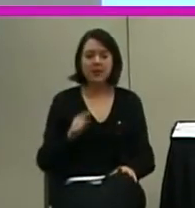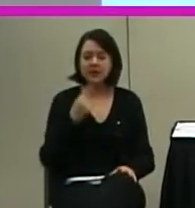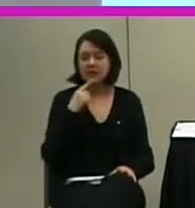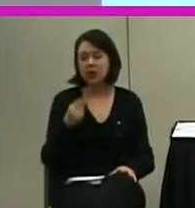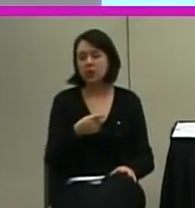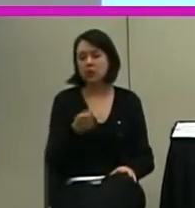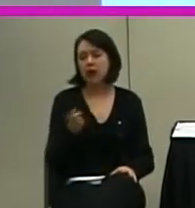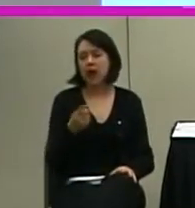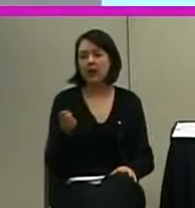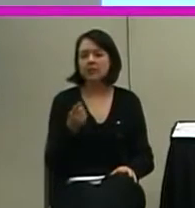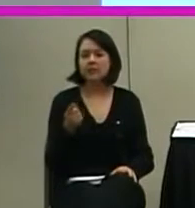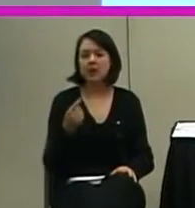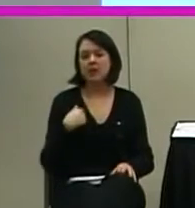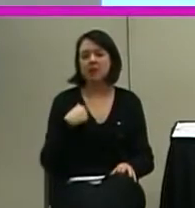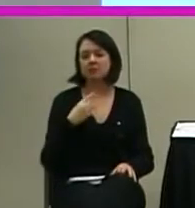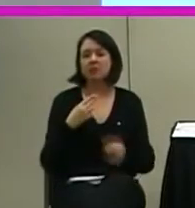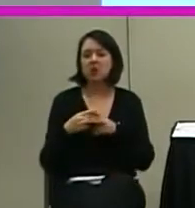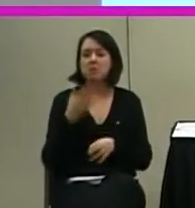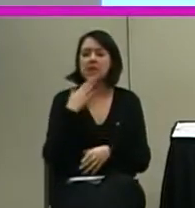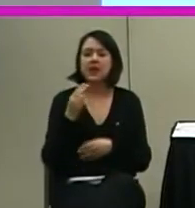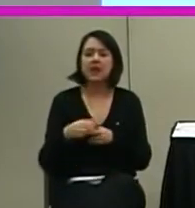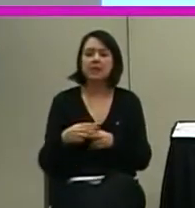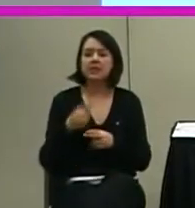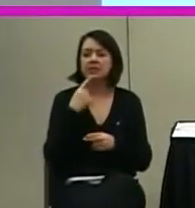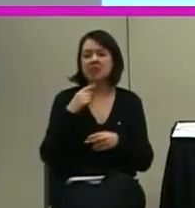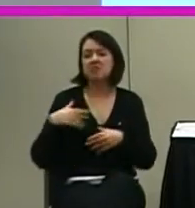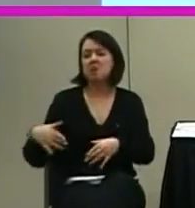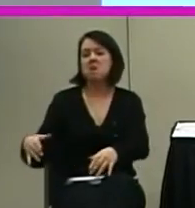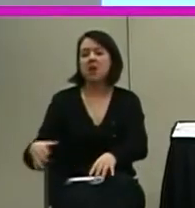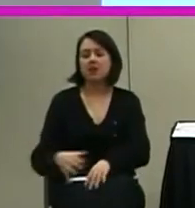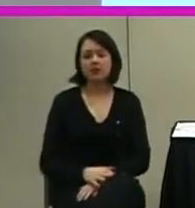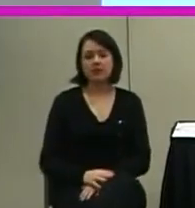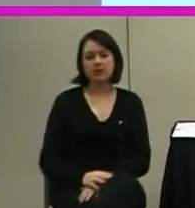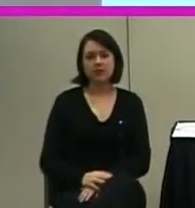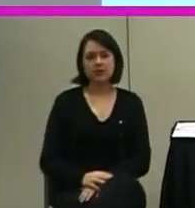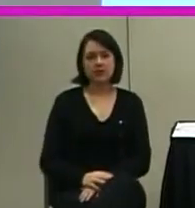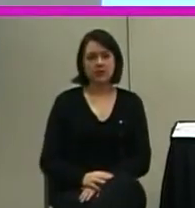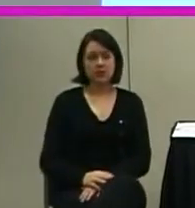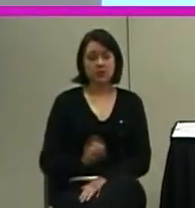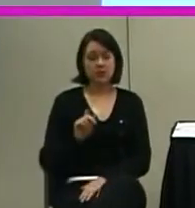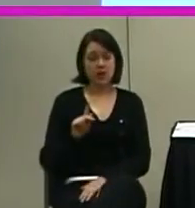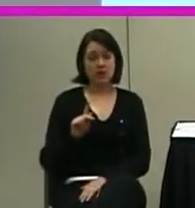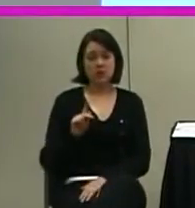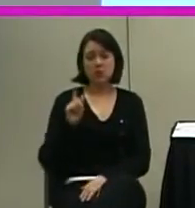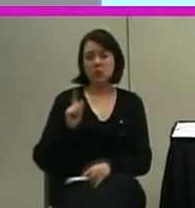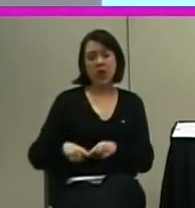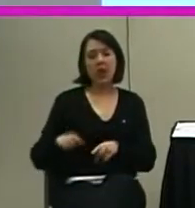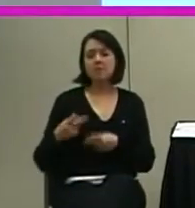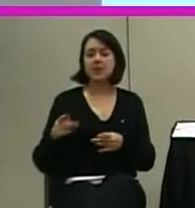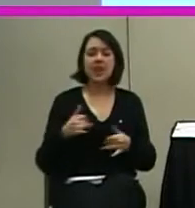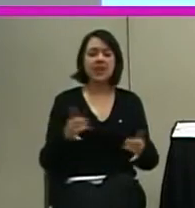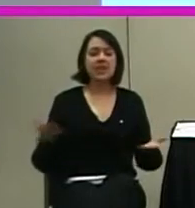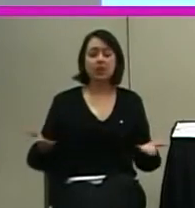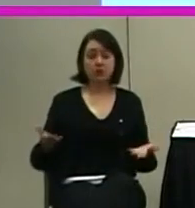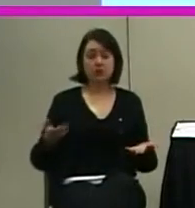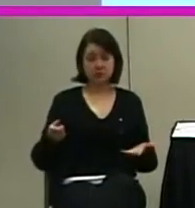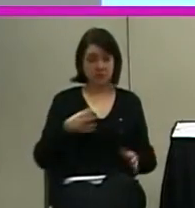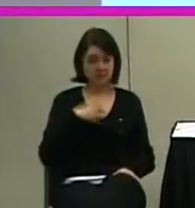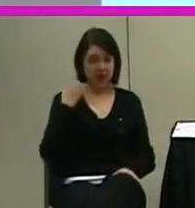tell you guys, I'm going to call your name, and I'm going to tell you to go away. You can't play on my part of the playground. Would that make you mad if someone did that to you on the